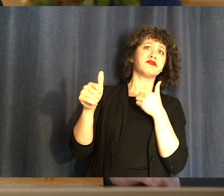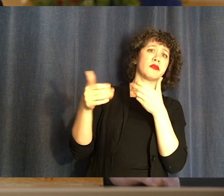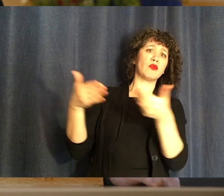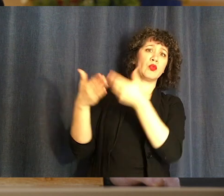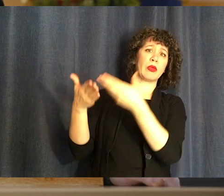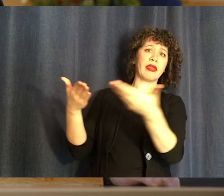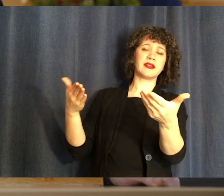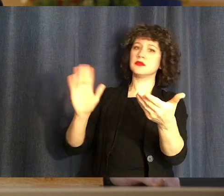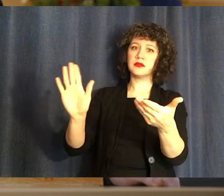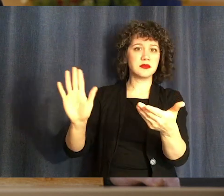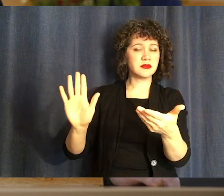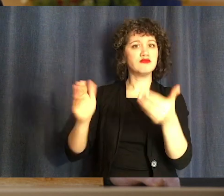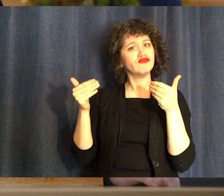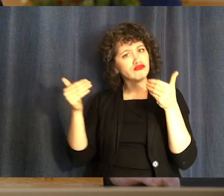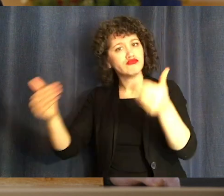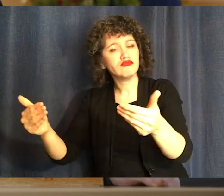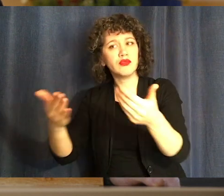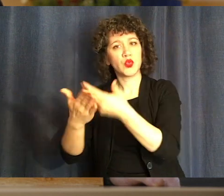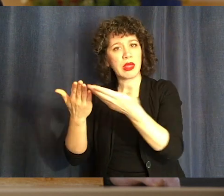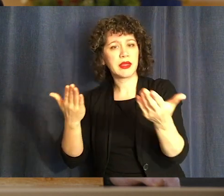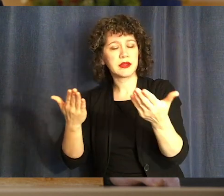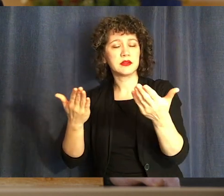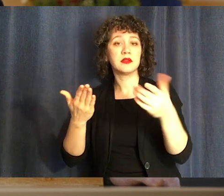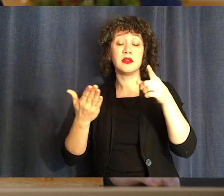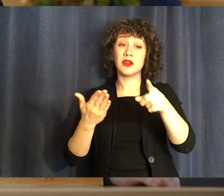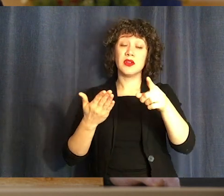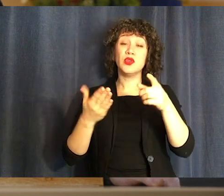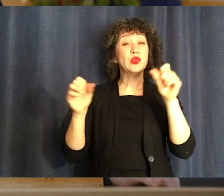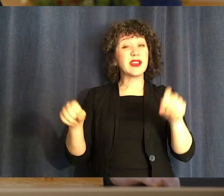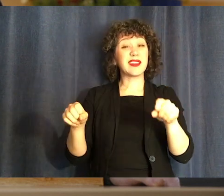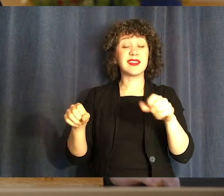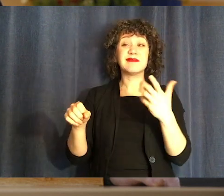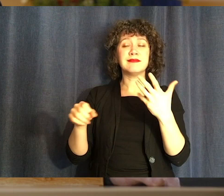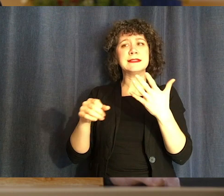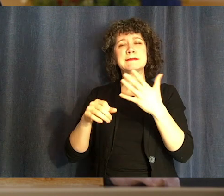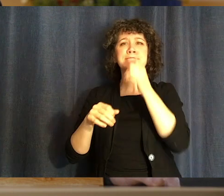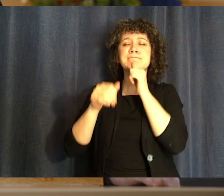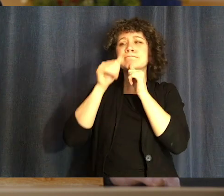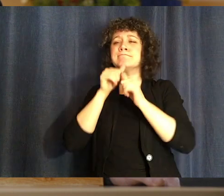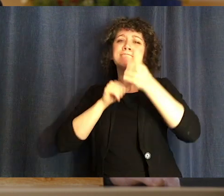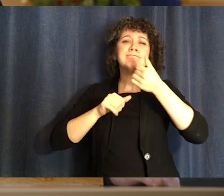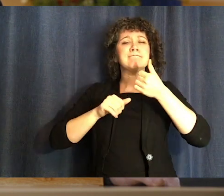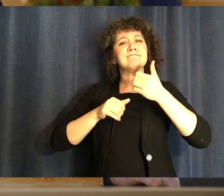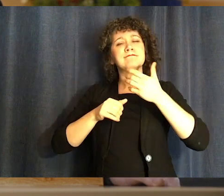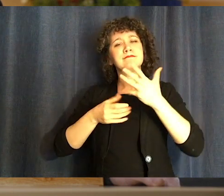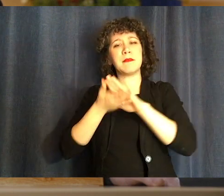you. By doing this, you eliminate spending time doing things you don't like while building grit for what life throws at